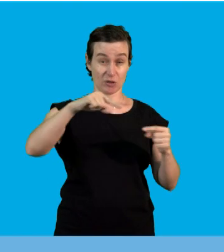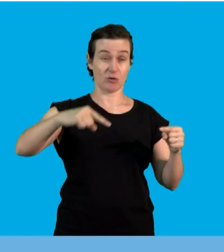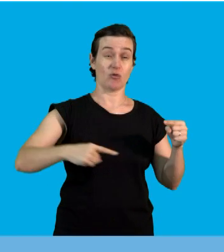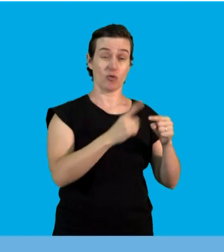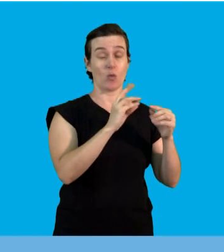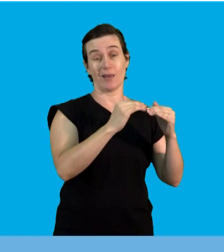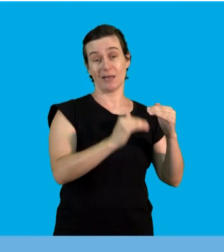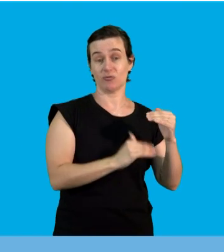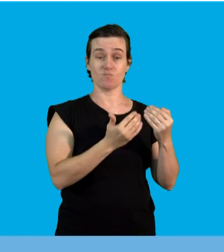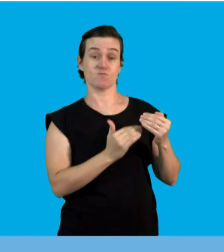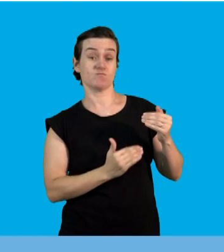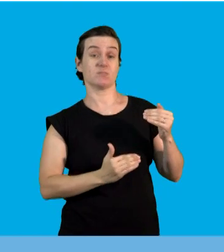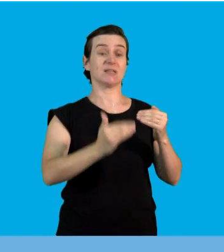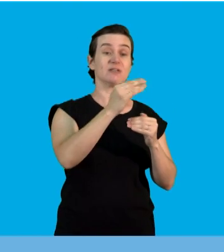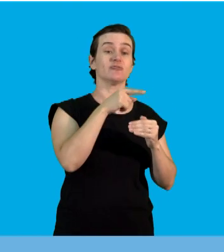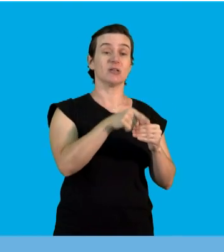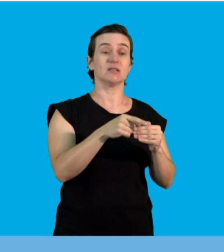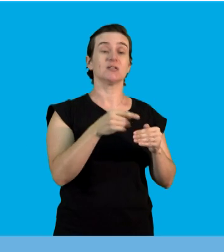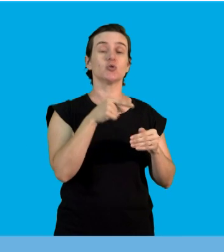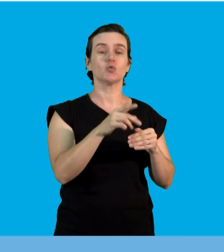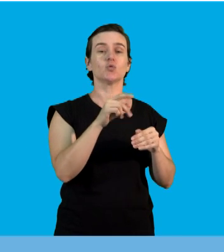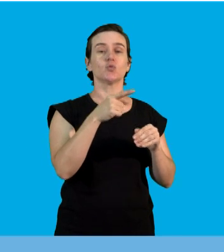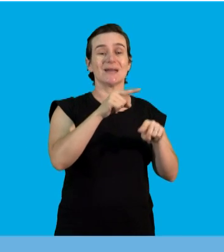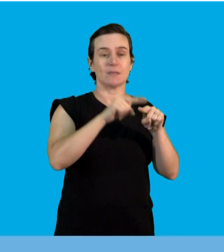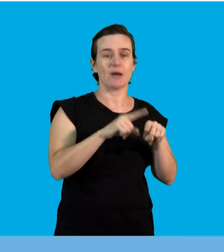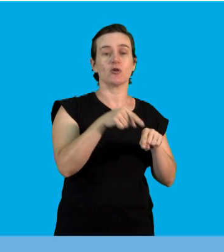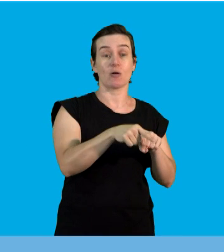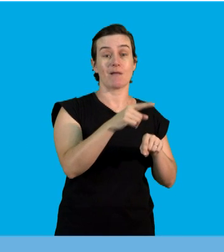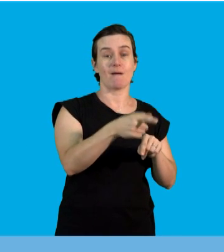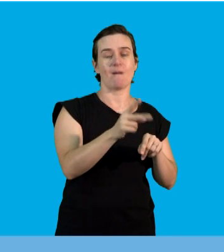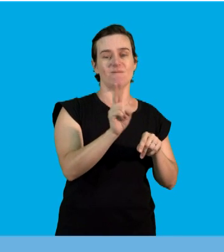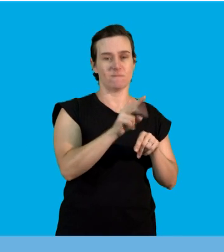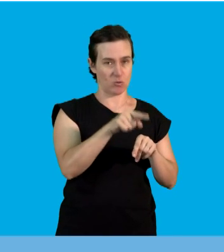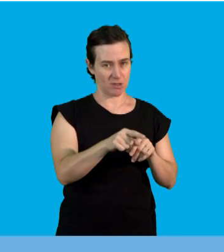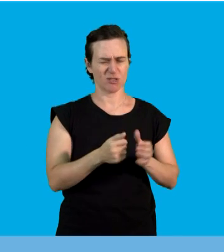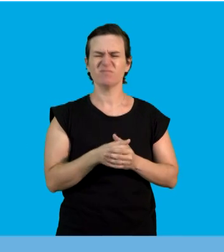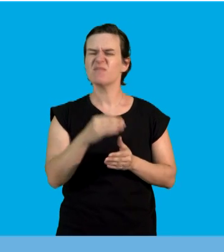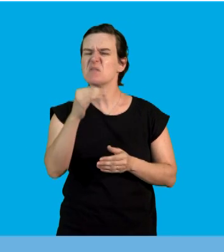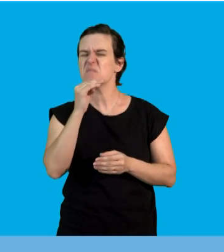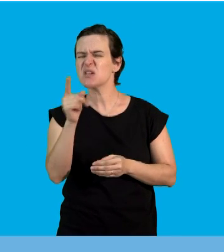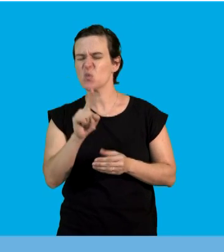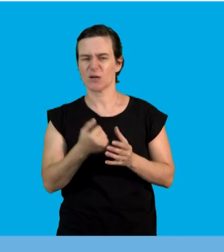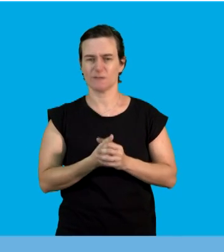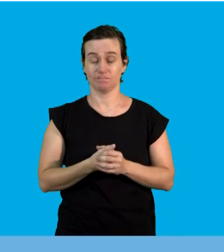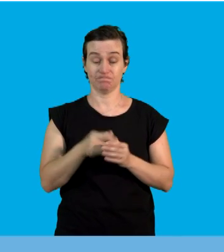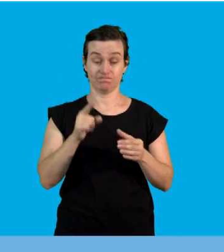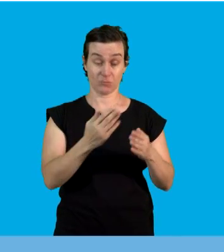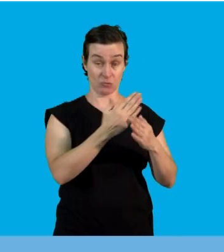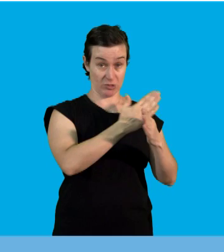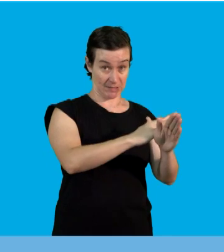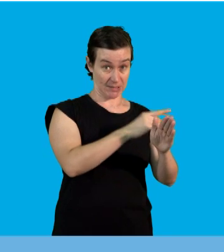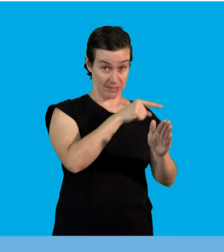it. If the voltage doubles, the current strength also doubles. So now that means the relationship between the